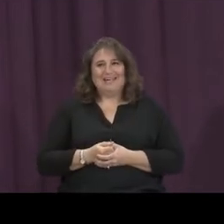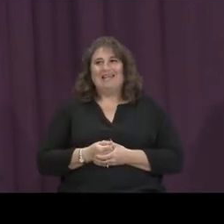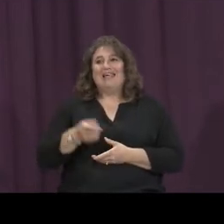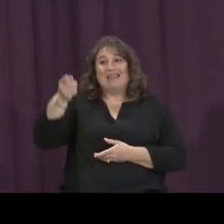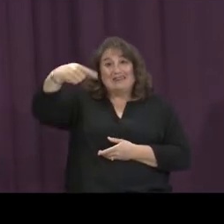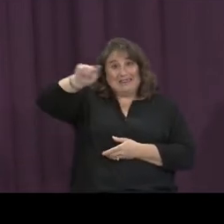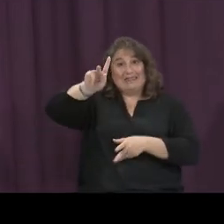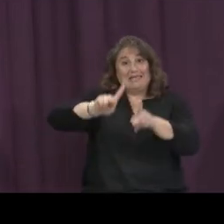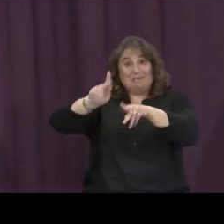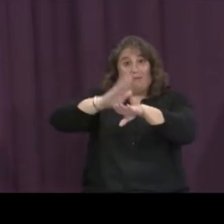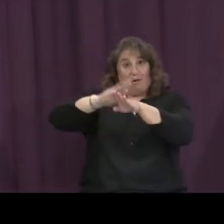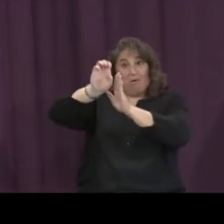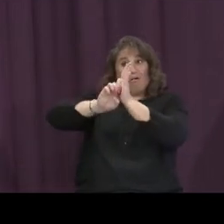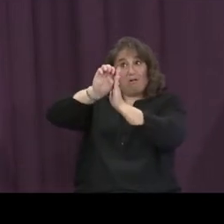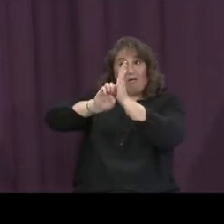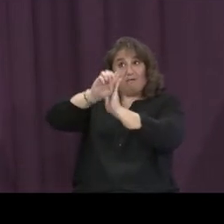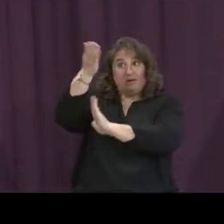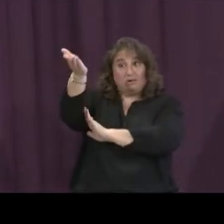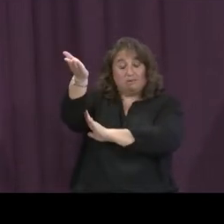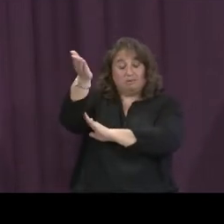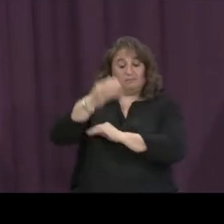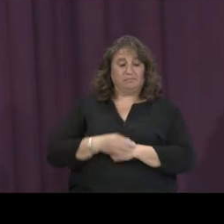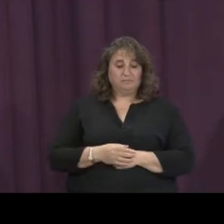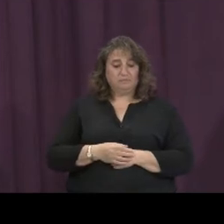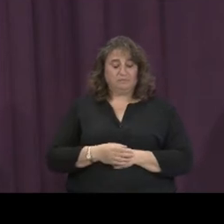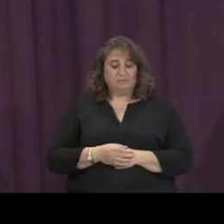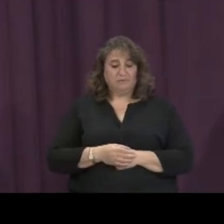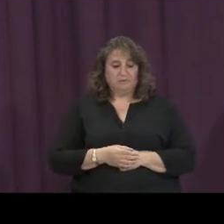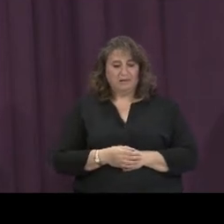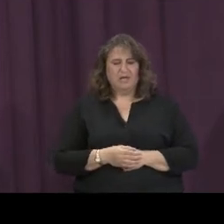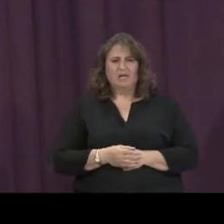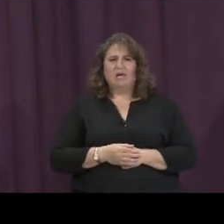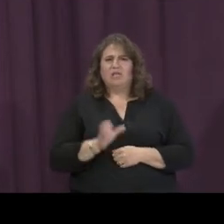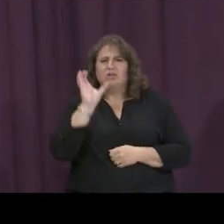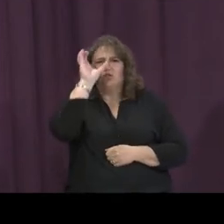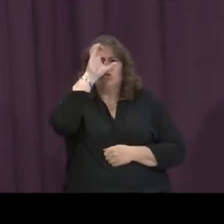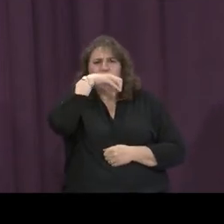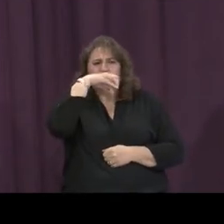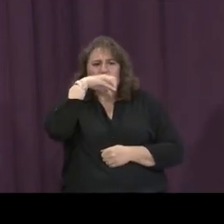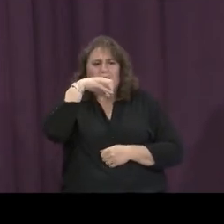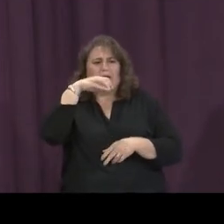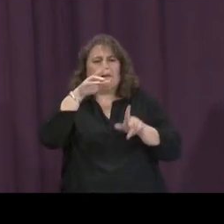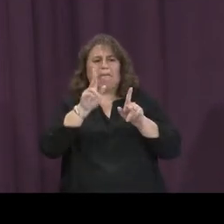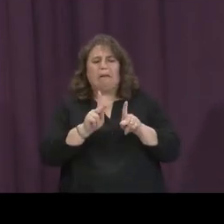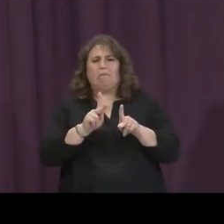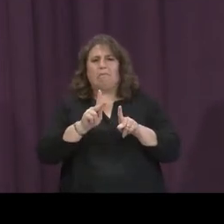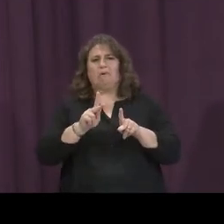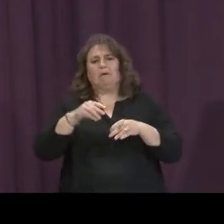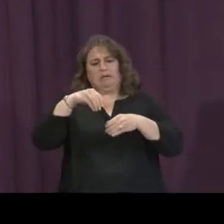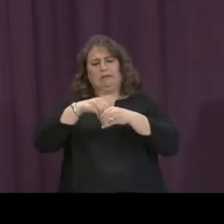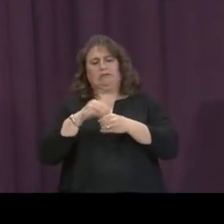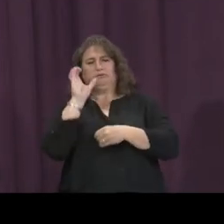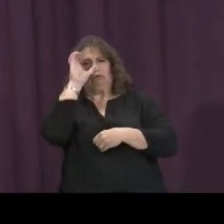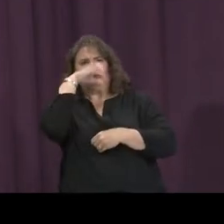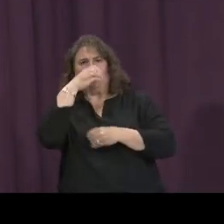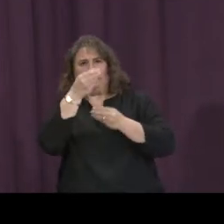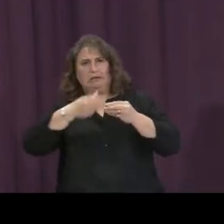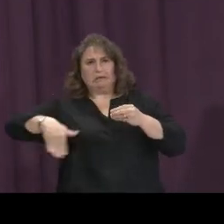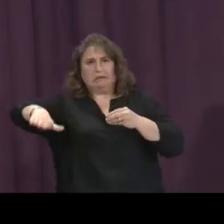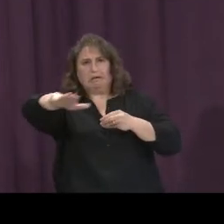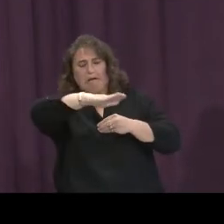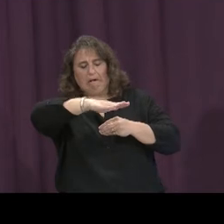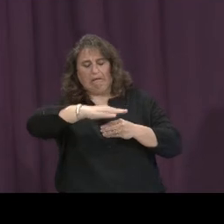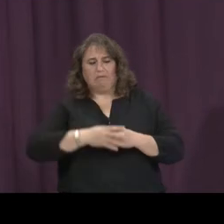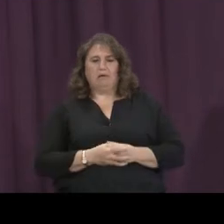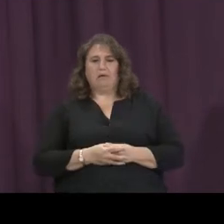so these people are on the elevator and on the, in this lesson, we're, we're, they're strangers in a strange land. Uh, and we're all like that sometimes strangers in a